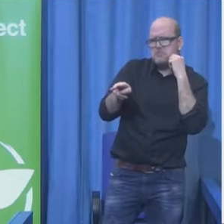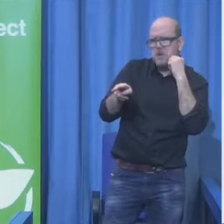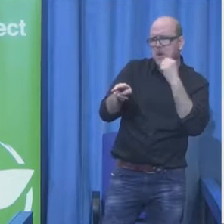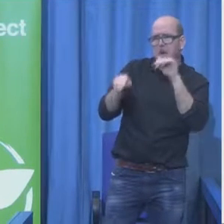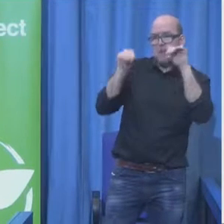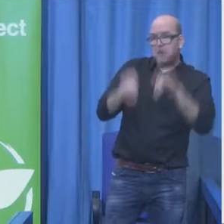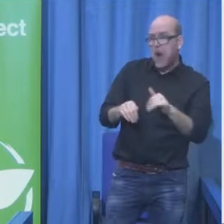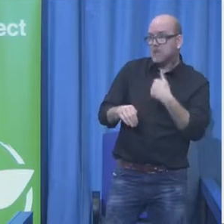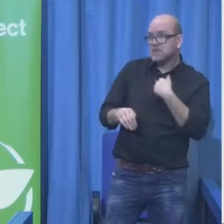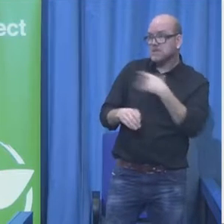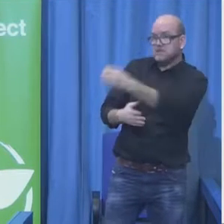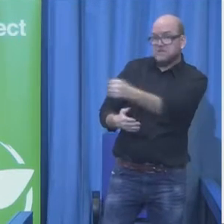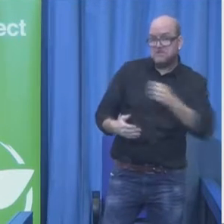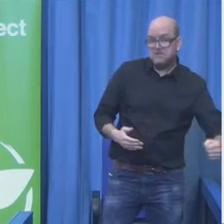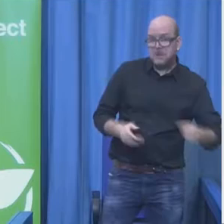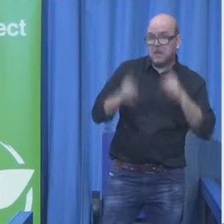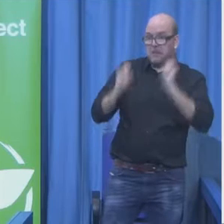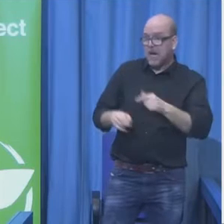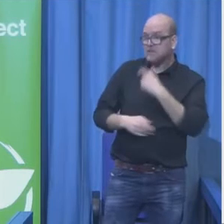statute back home, the